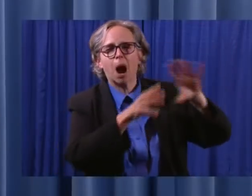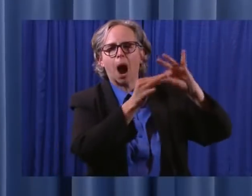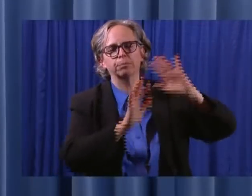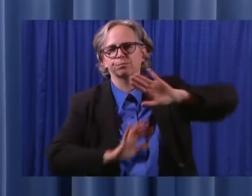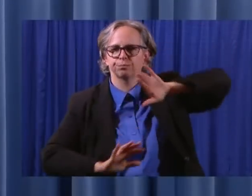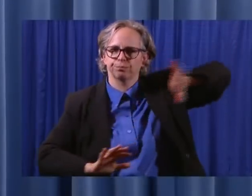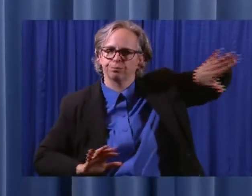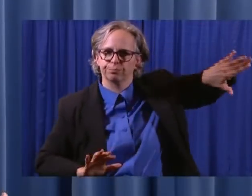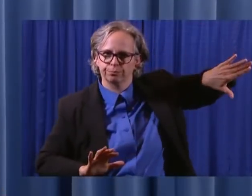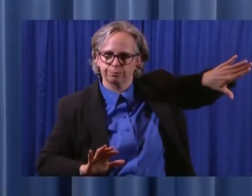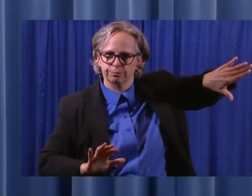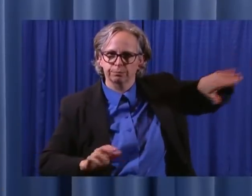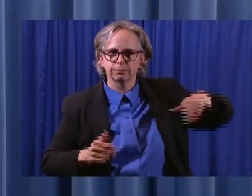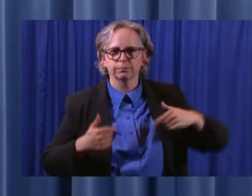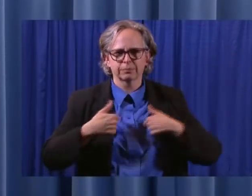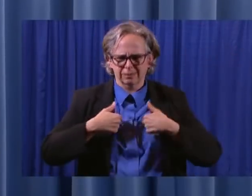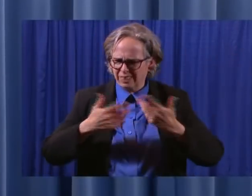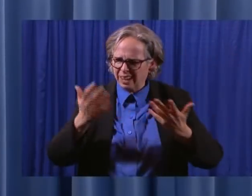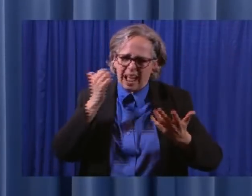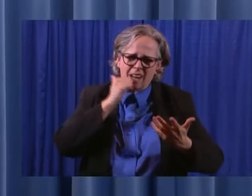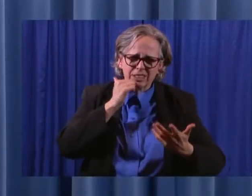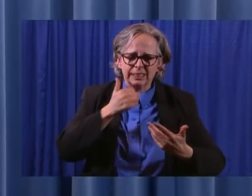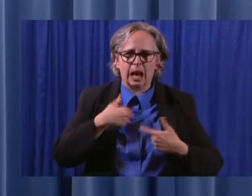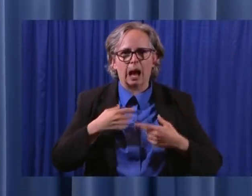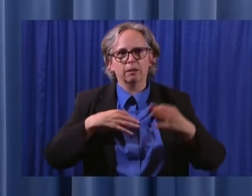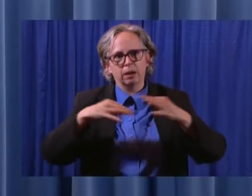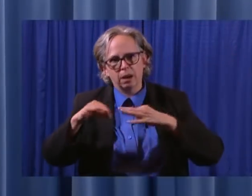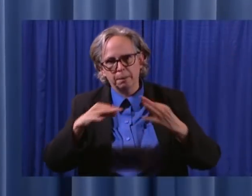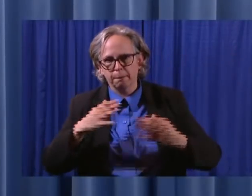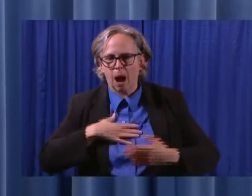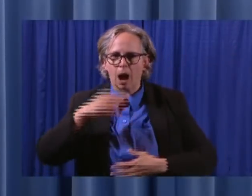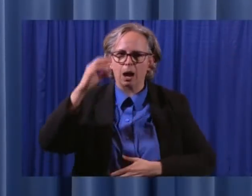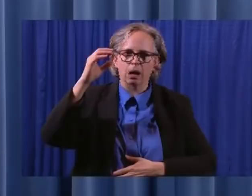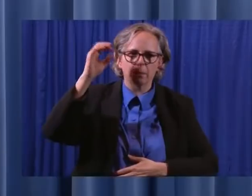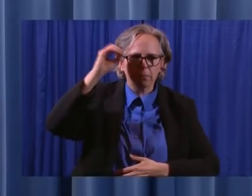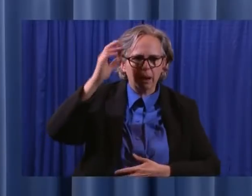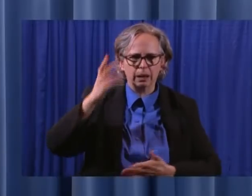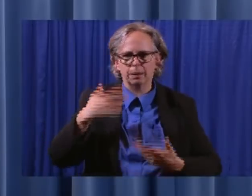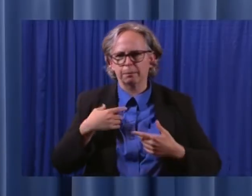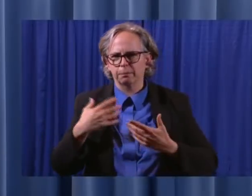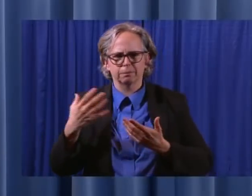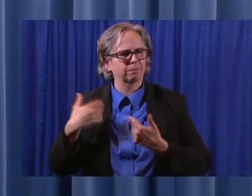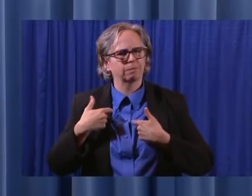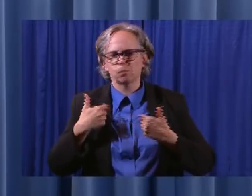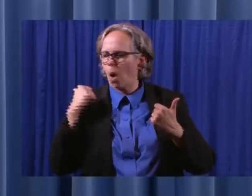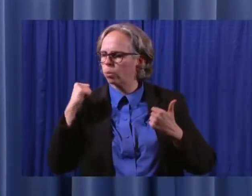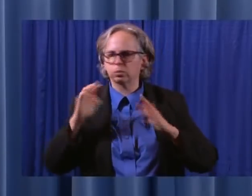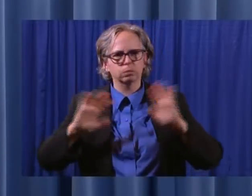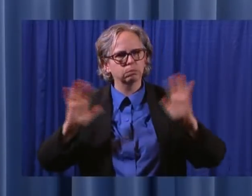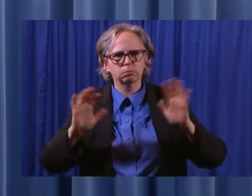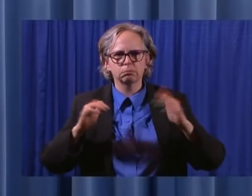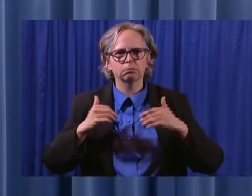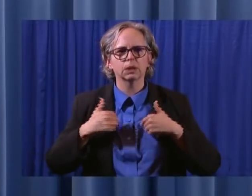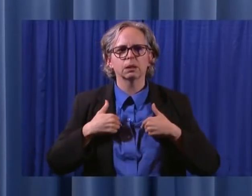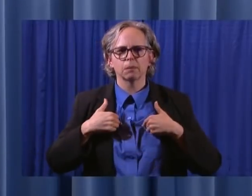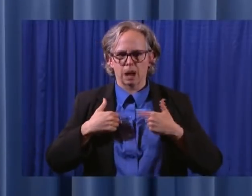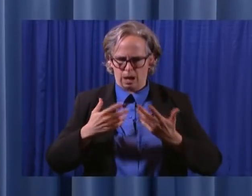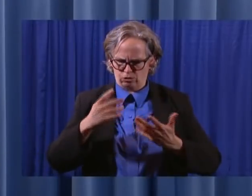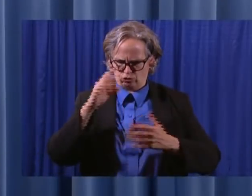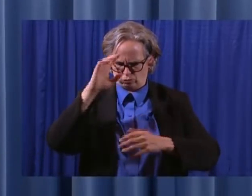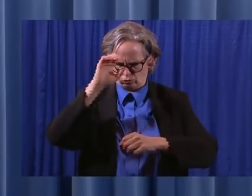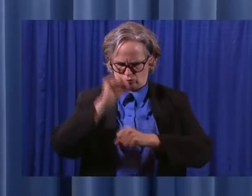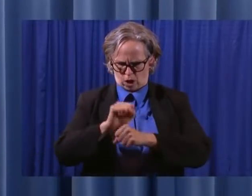do that every day, and I'm not going to do that. So my job is to do my job every single